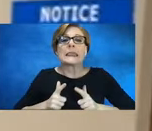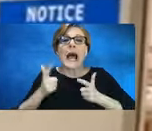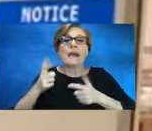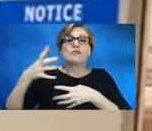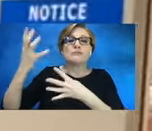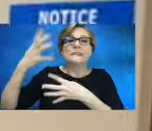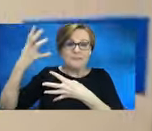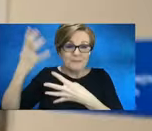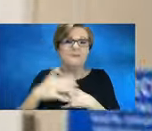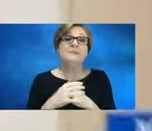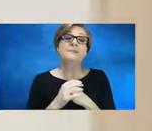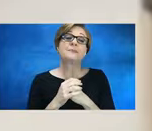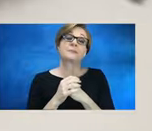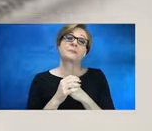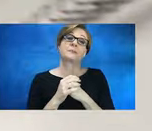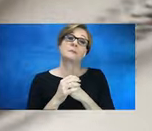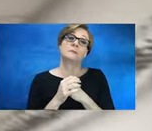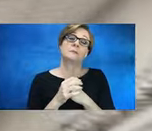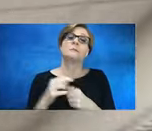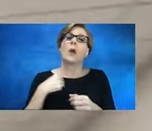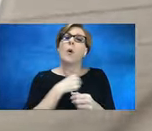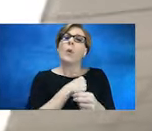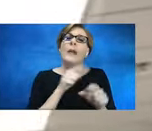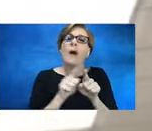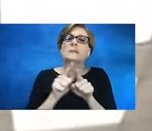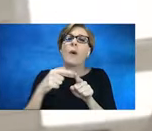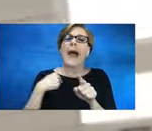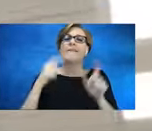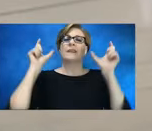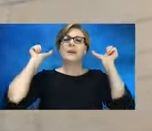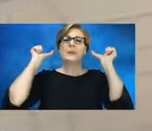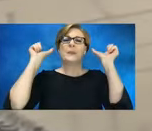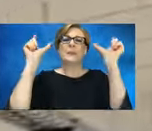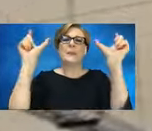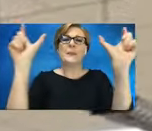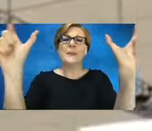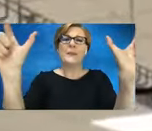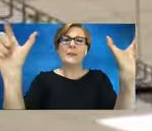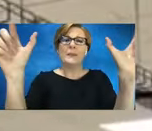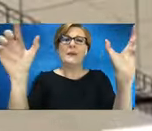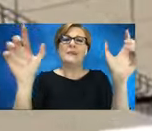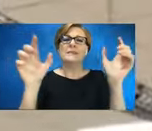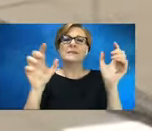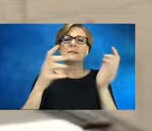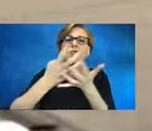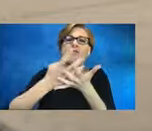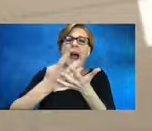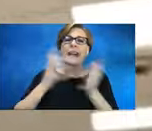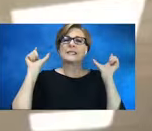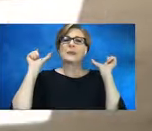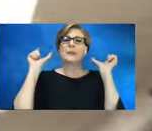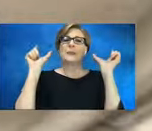items we wanted to highlight is our hanging racks, right? So here coming from the ceiling, they're black here. And